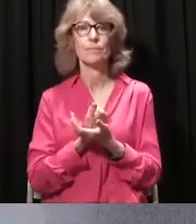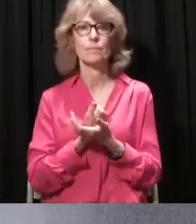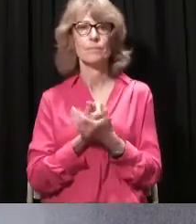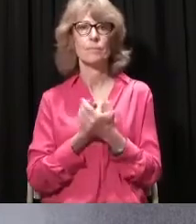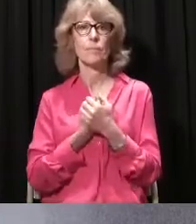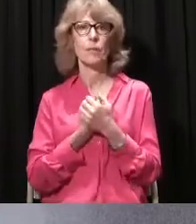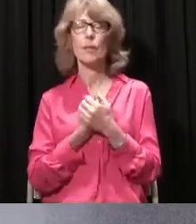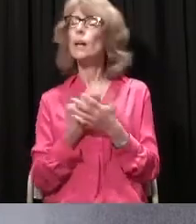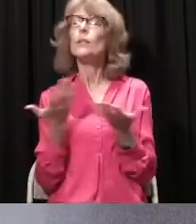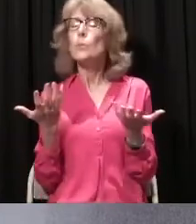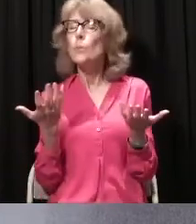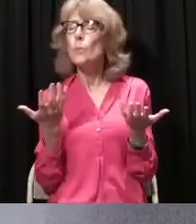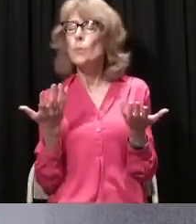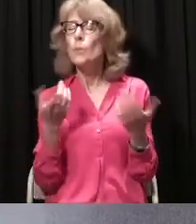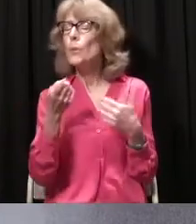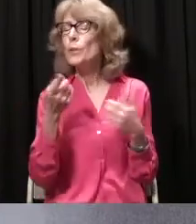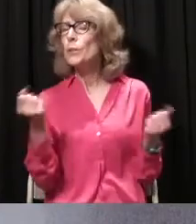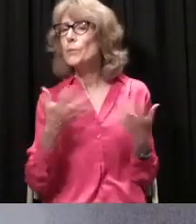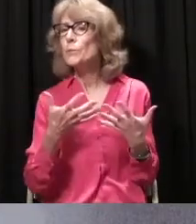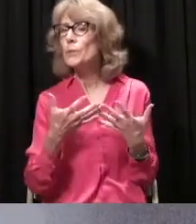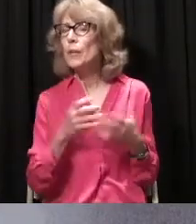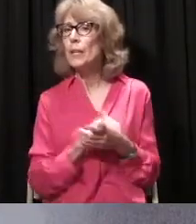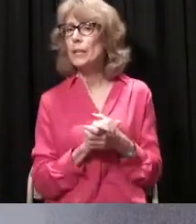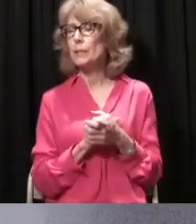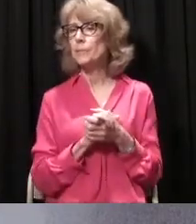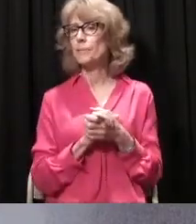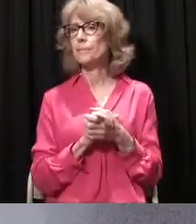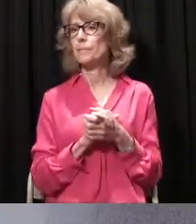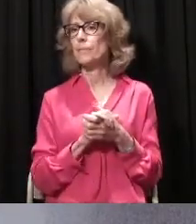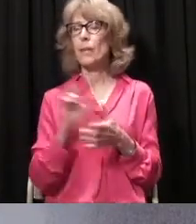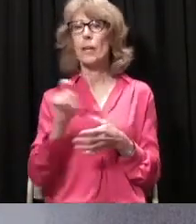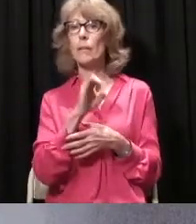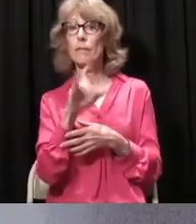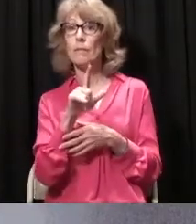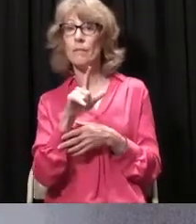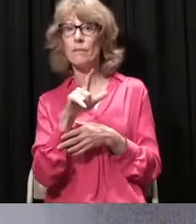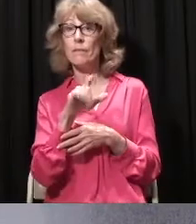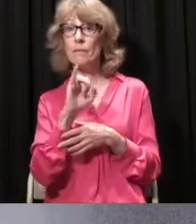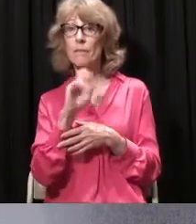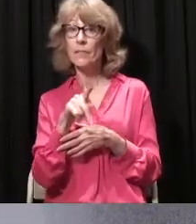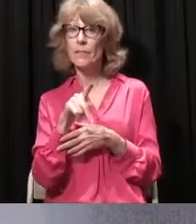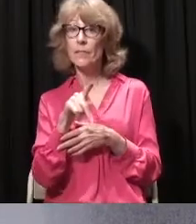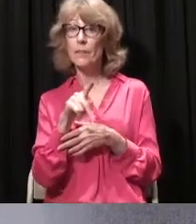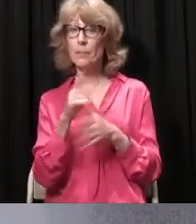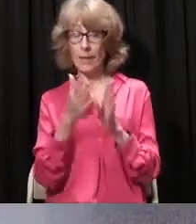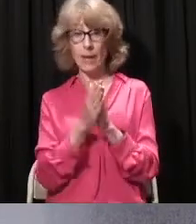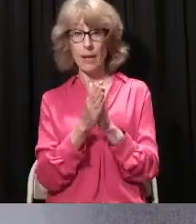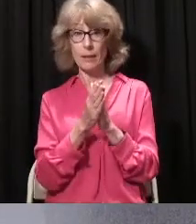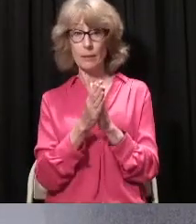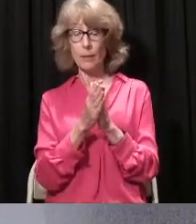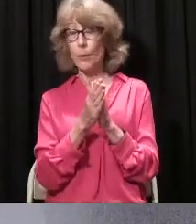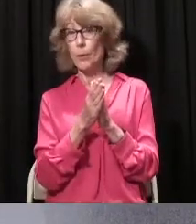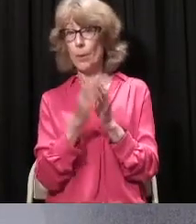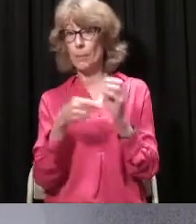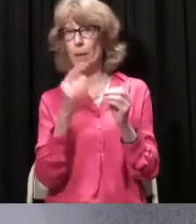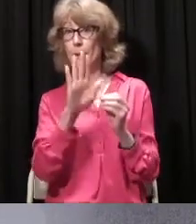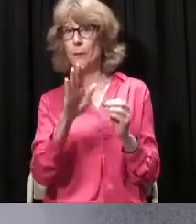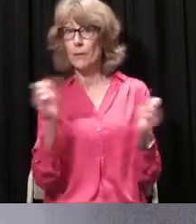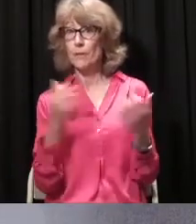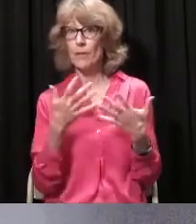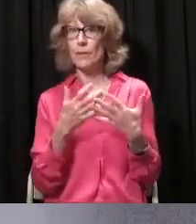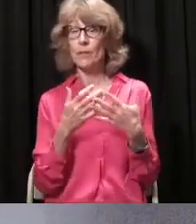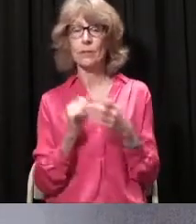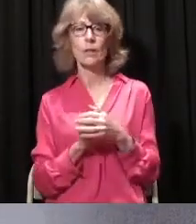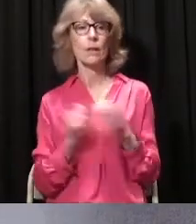are you afraid of? I loved Philip's list he gave us earlier. What are you afraid of? It's things that affect you.